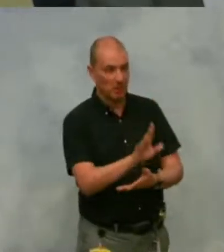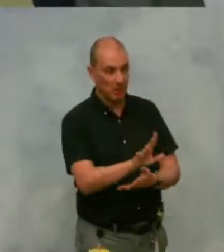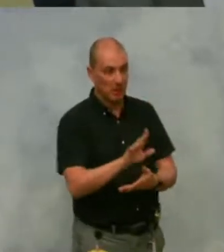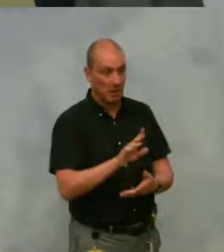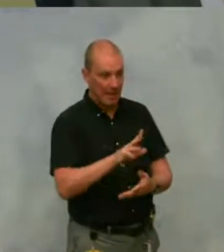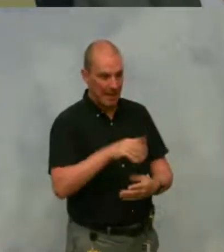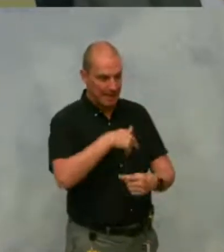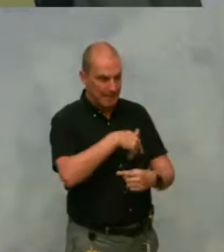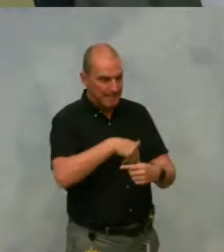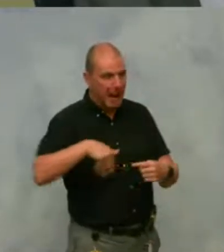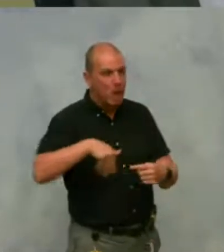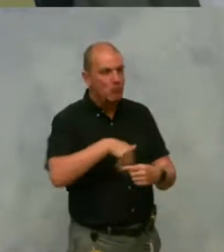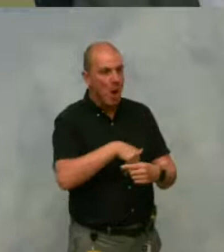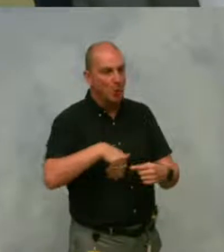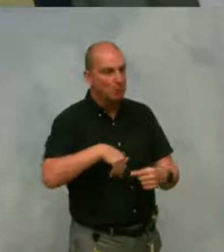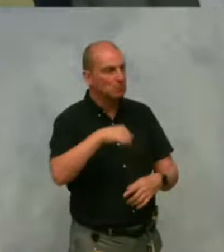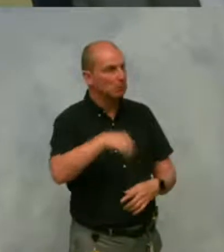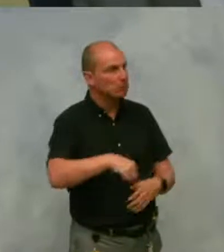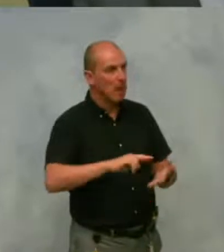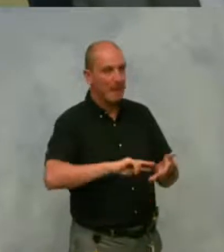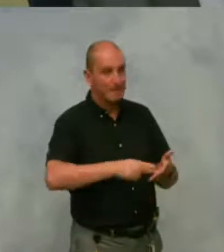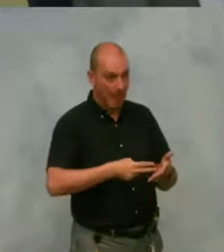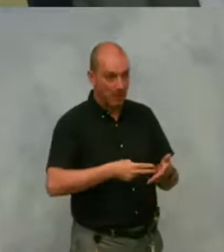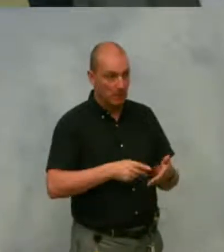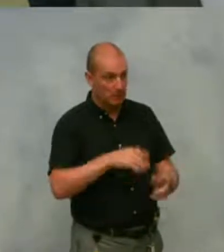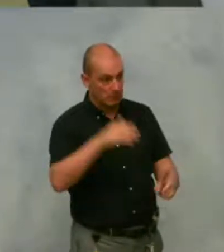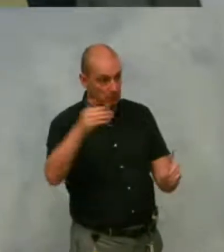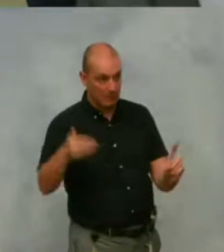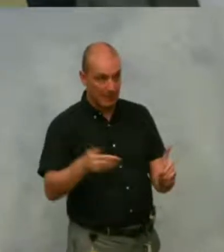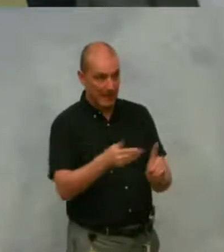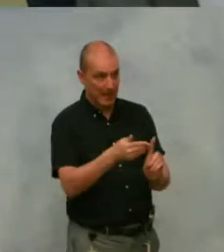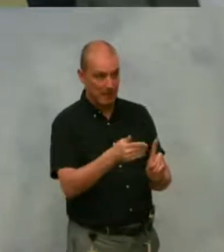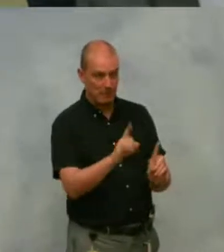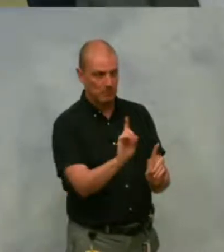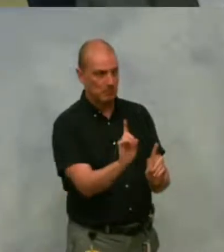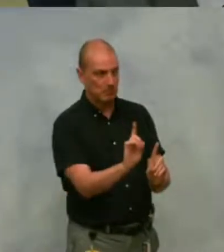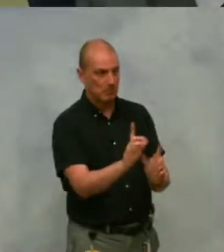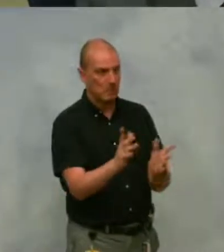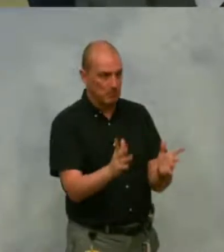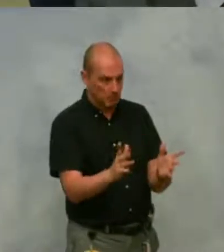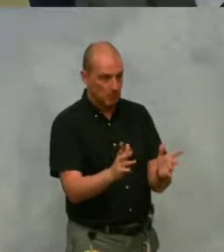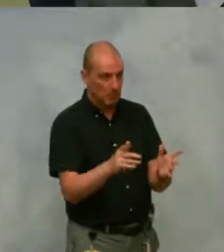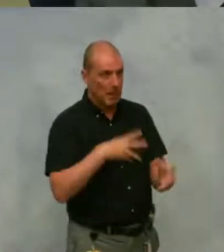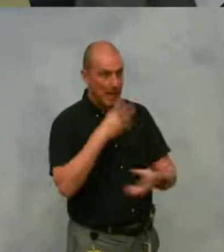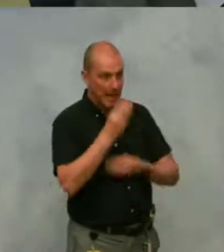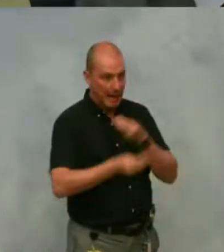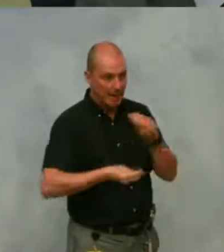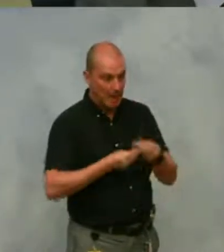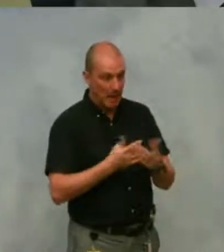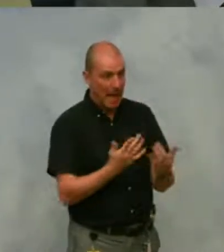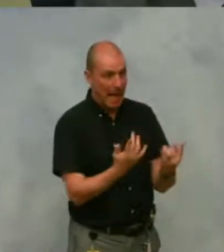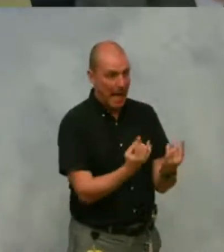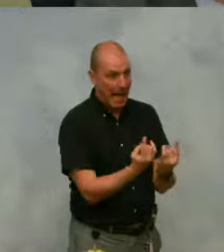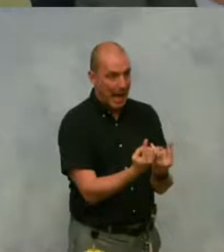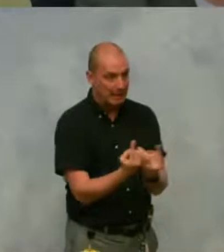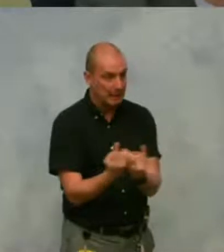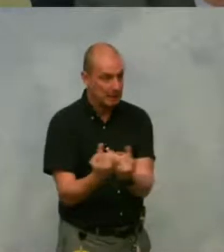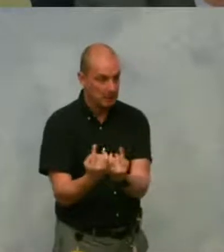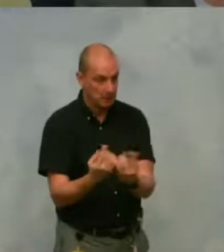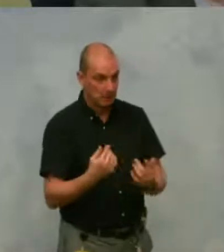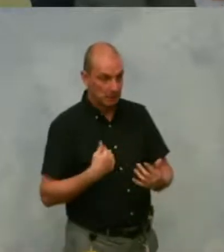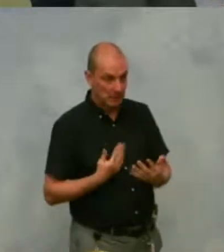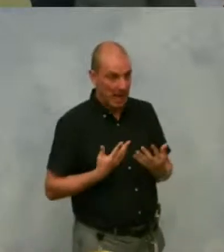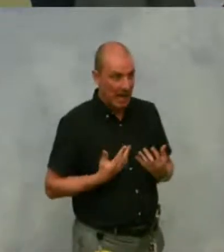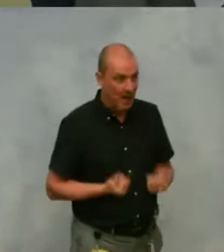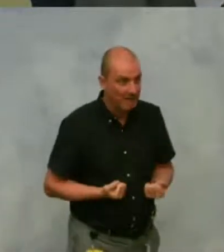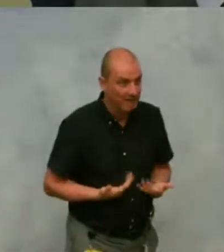what is the purpose of the plan, what are the objectives. It talks about the various assets that we have in our inventory and